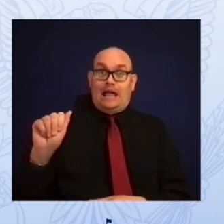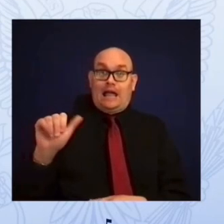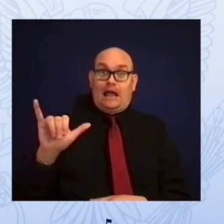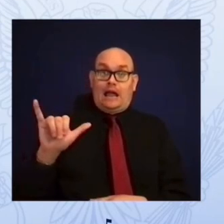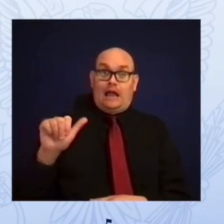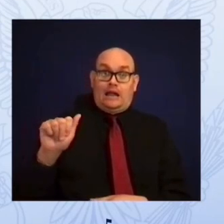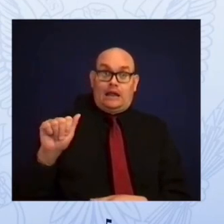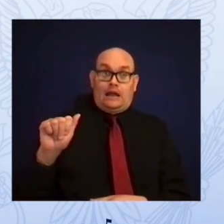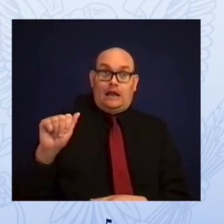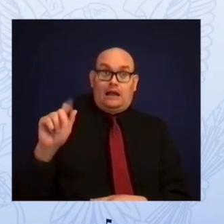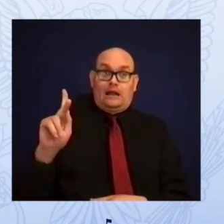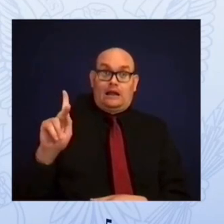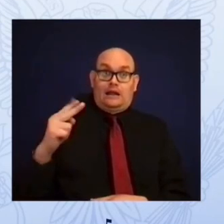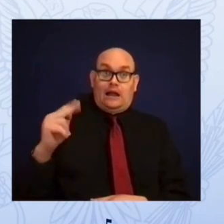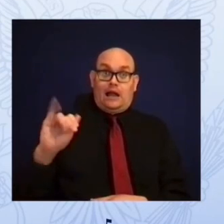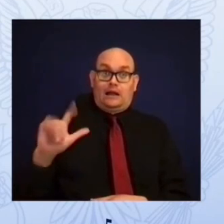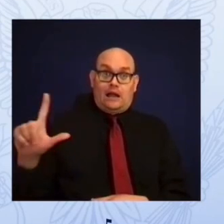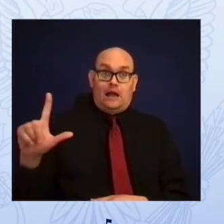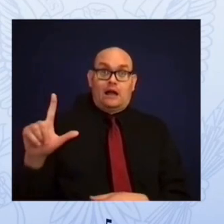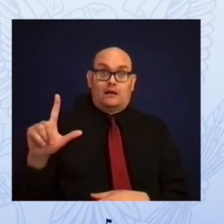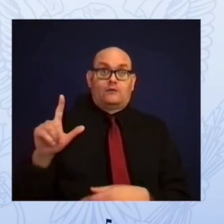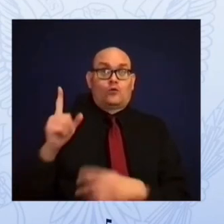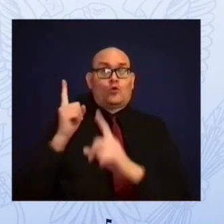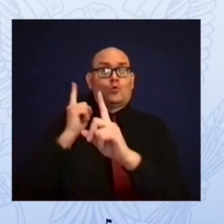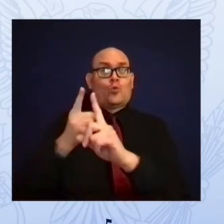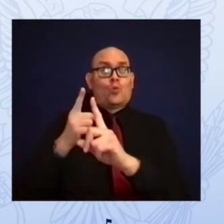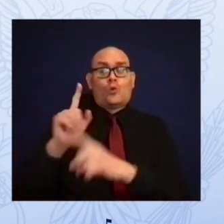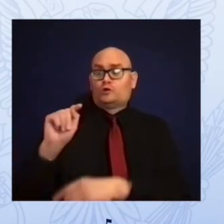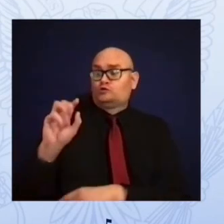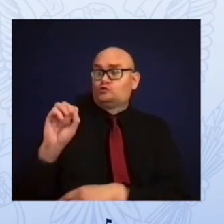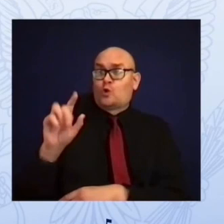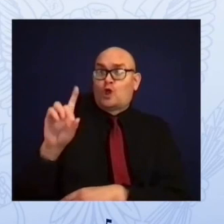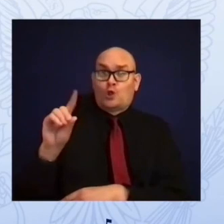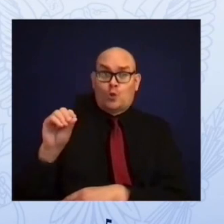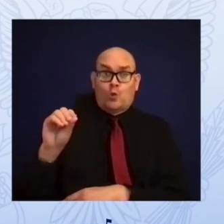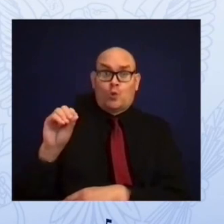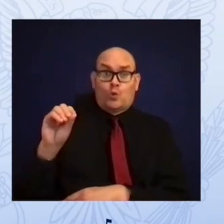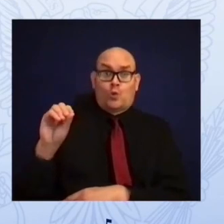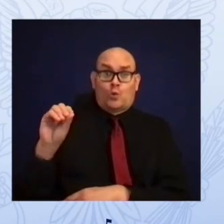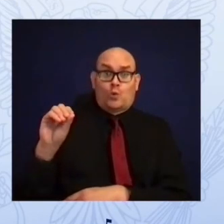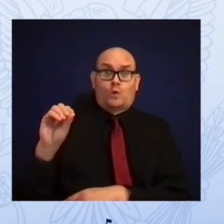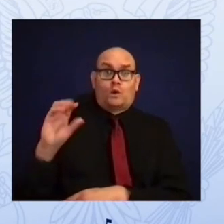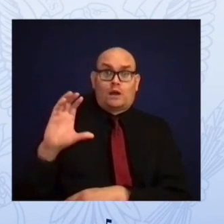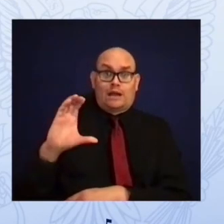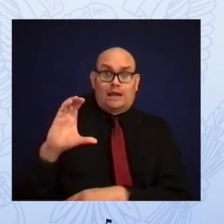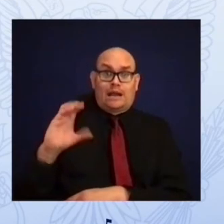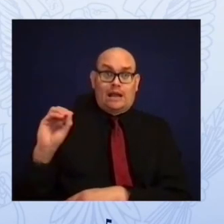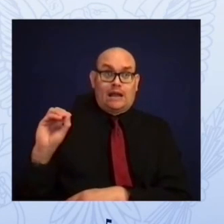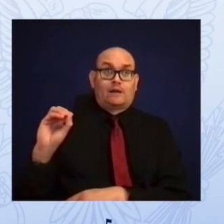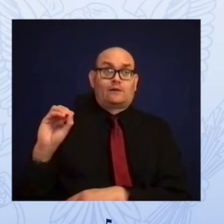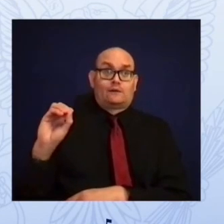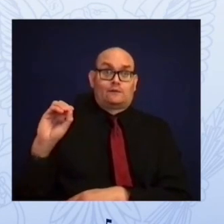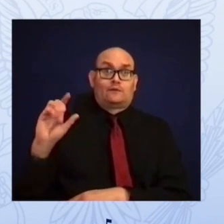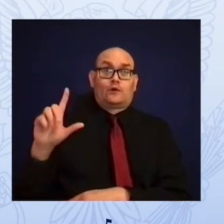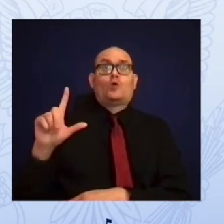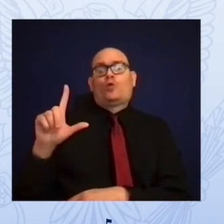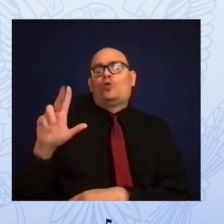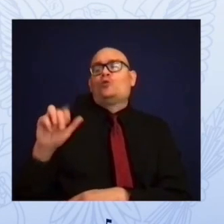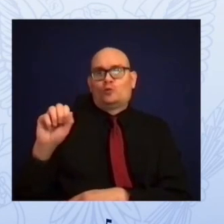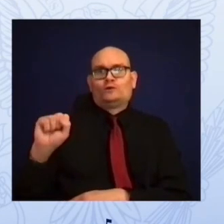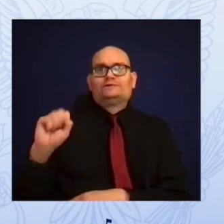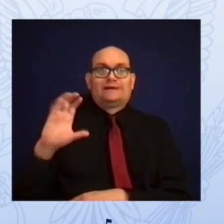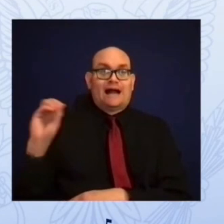The goal of Toledo Lucas County Public Library is to be the first place people turn when they want to broaden their horizons or connect with one